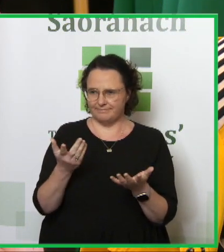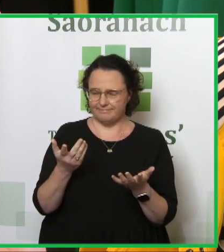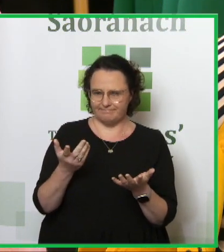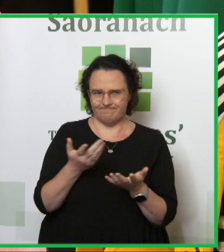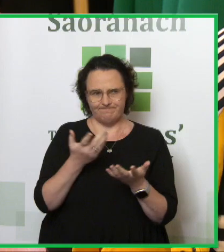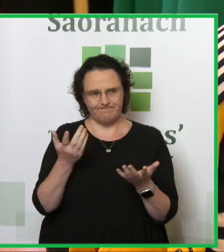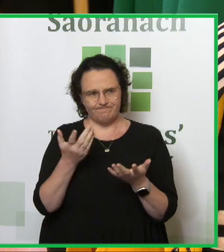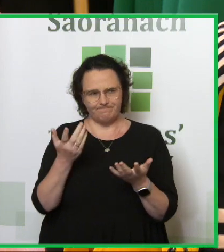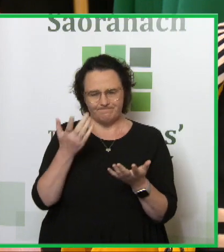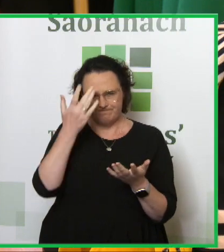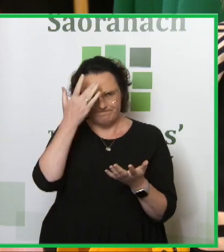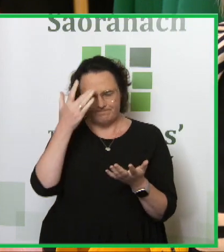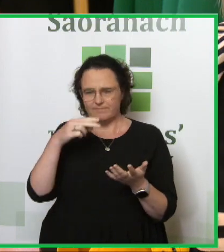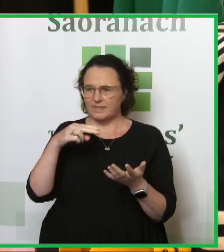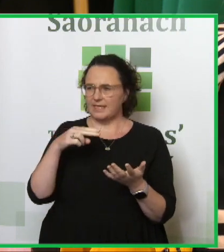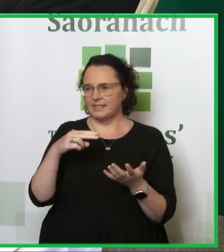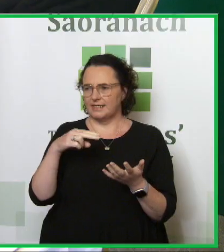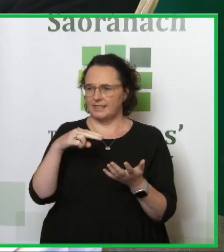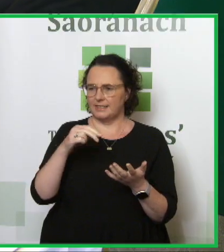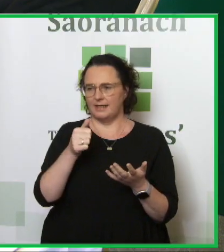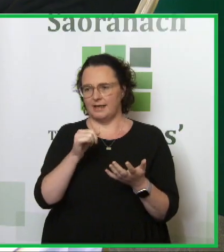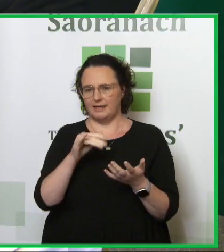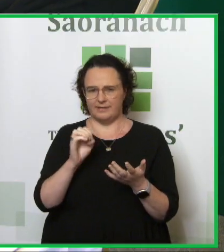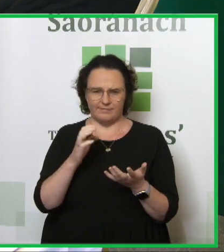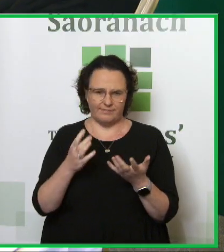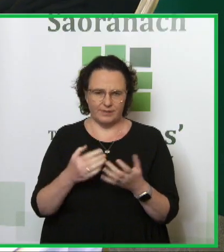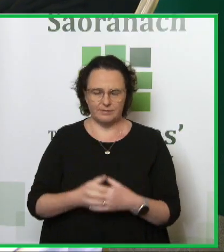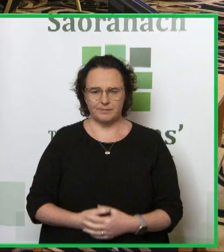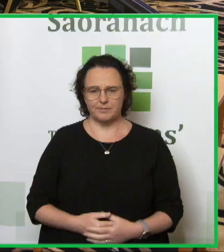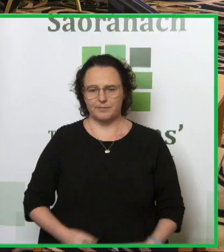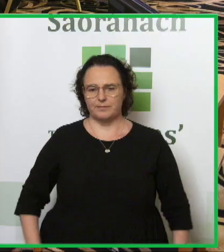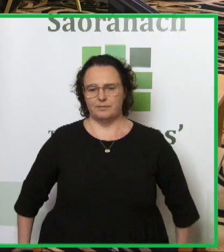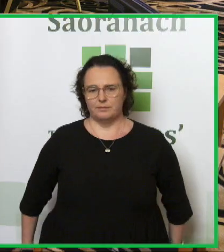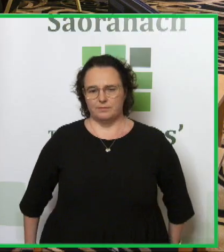table 1, did you want to make a comment? Table 1?